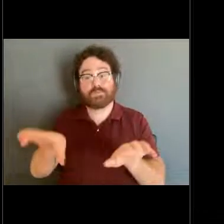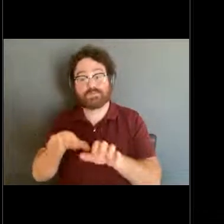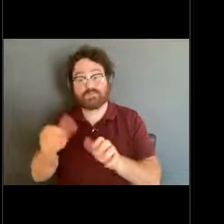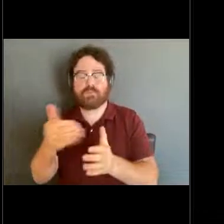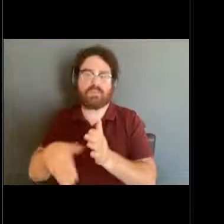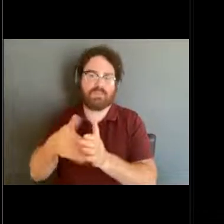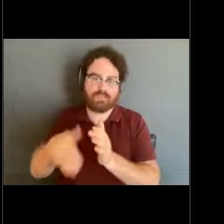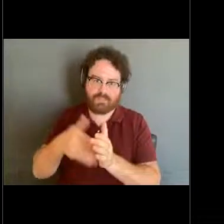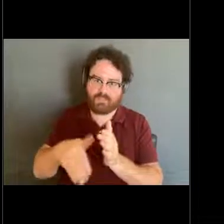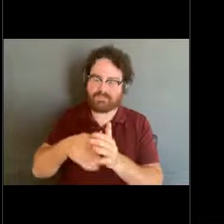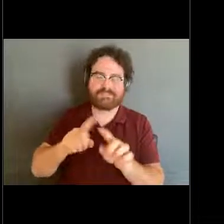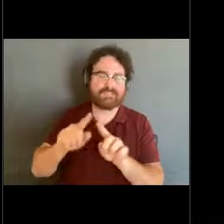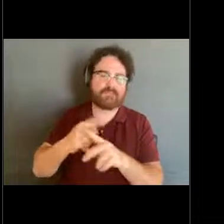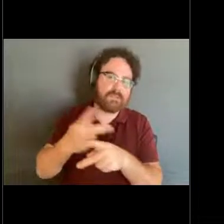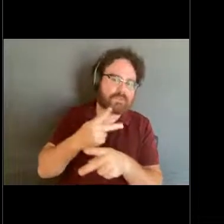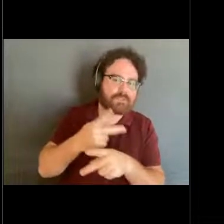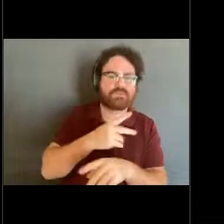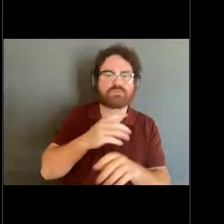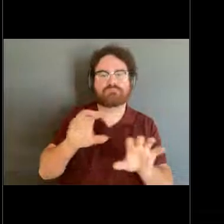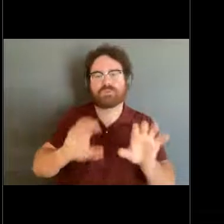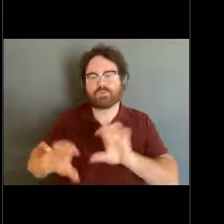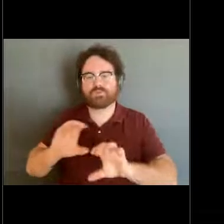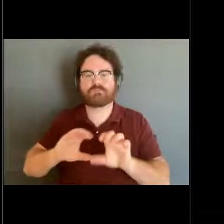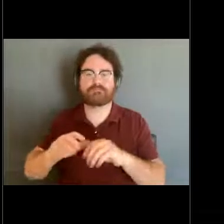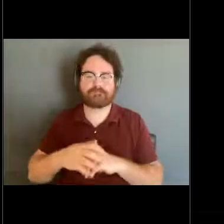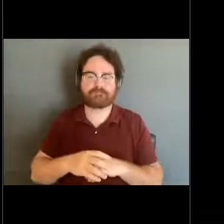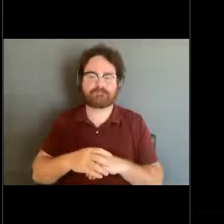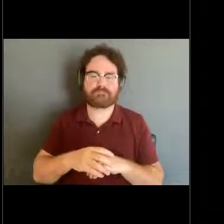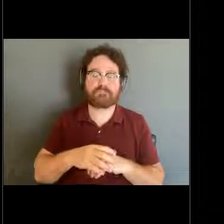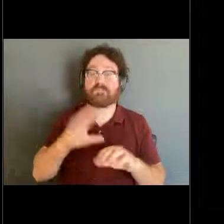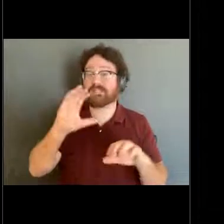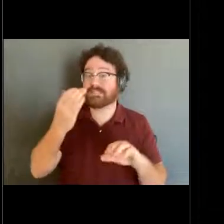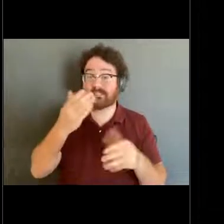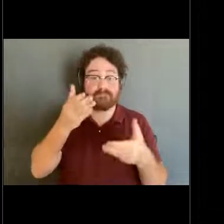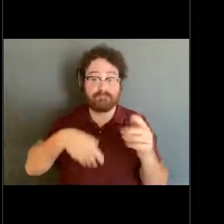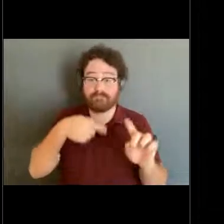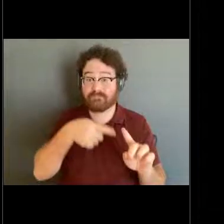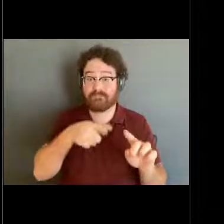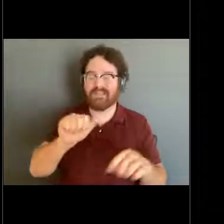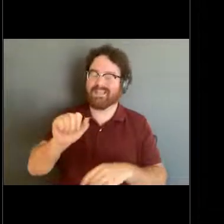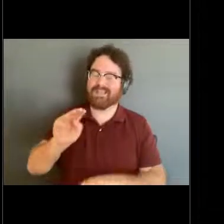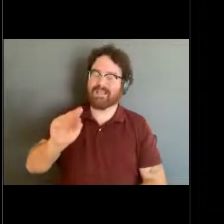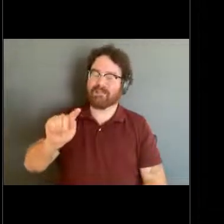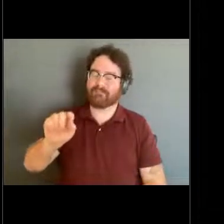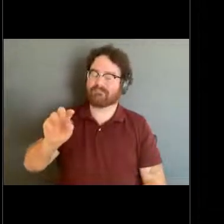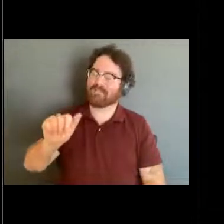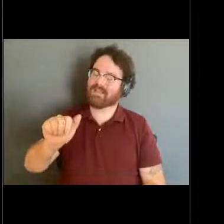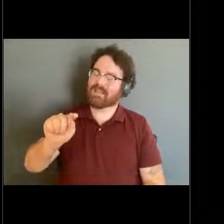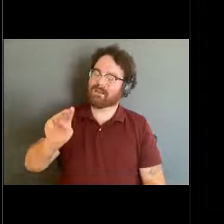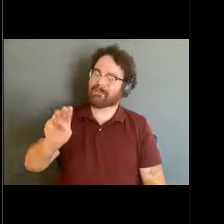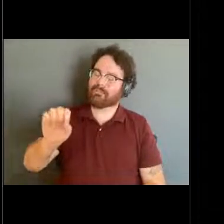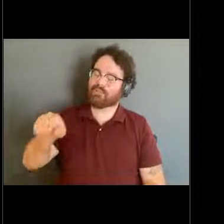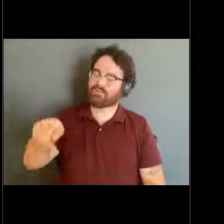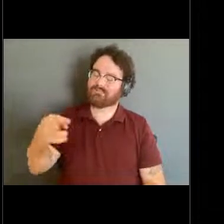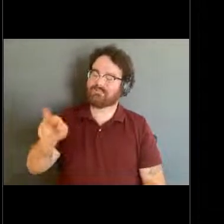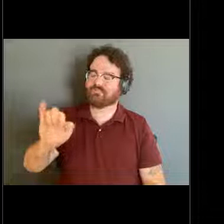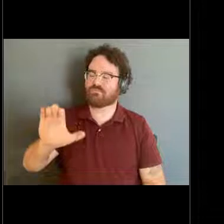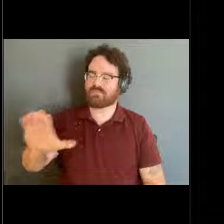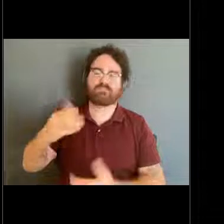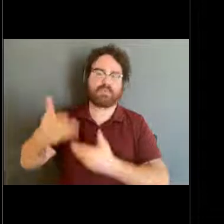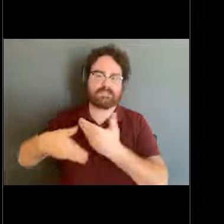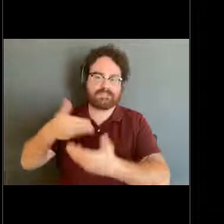again. And it appeared that in the end, that atmospheric process could play a role. We're playing some role, but ultimately we